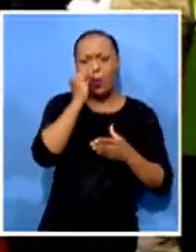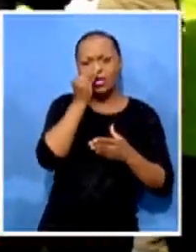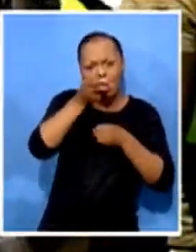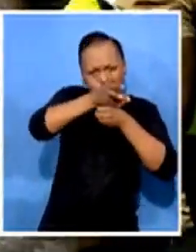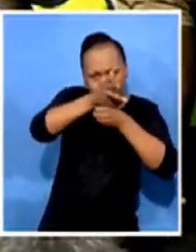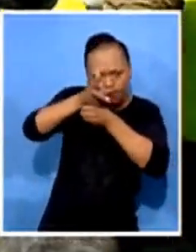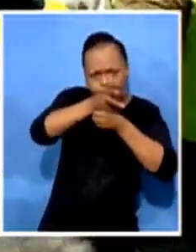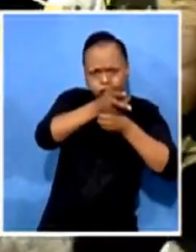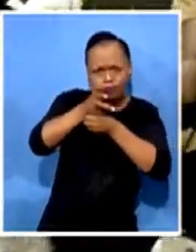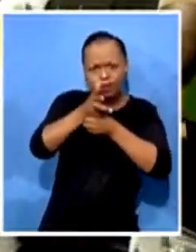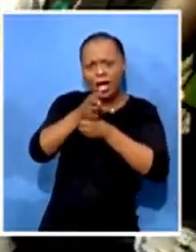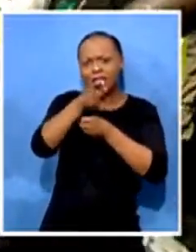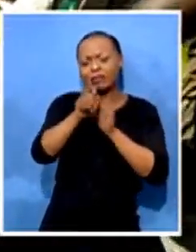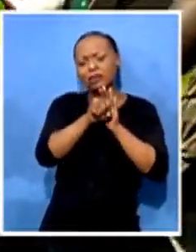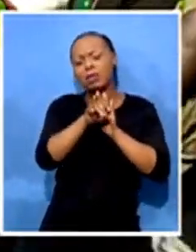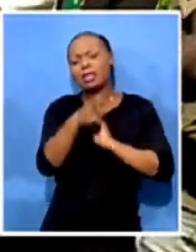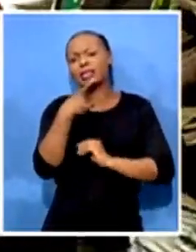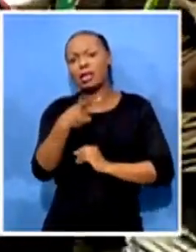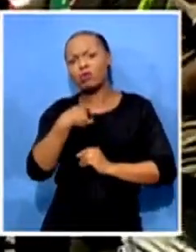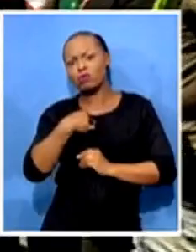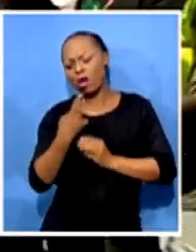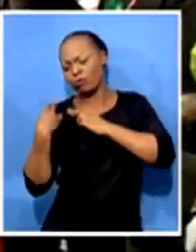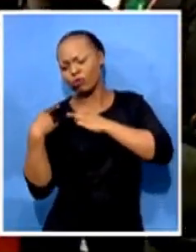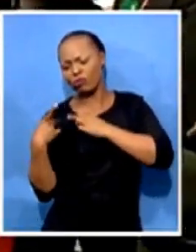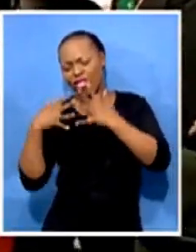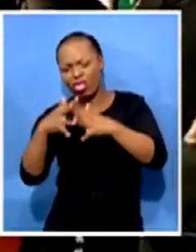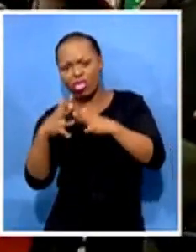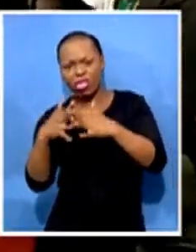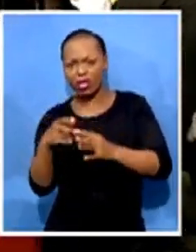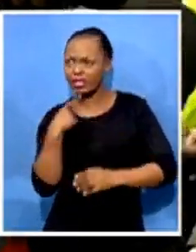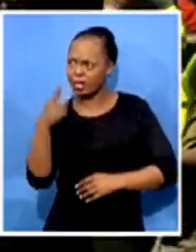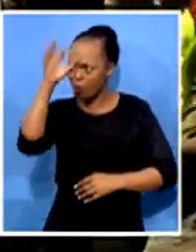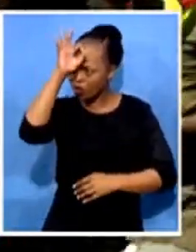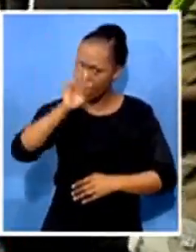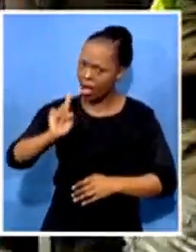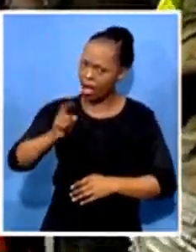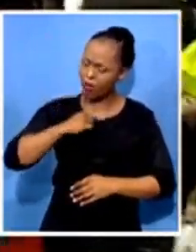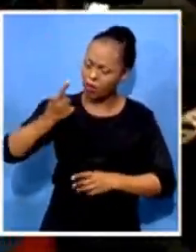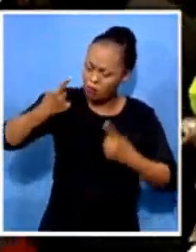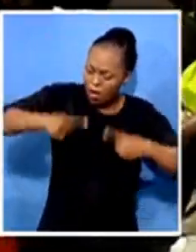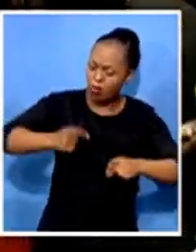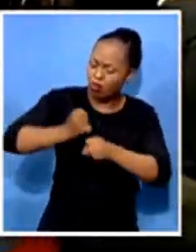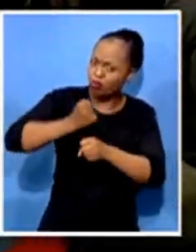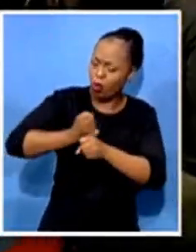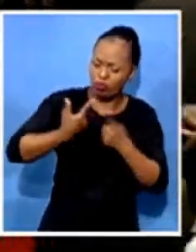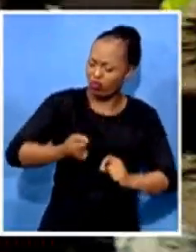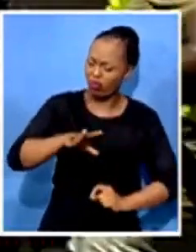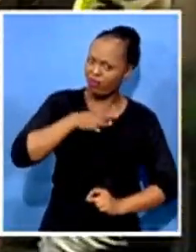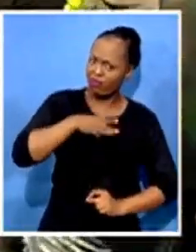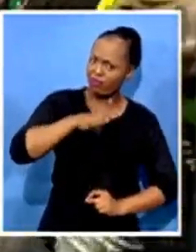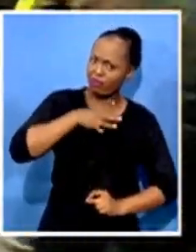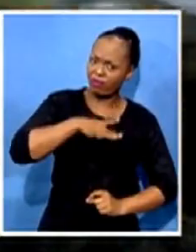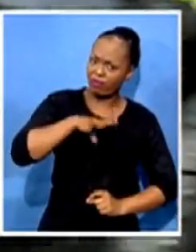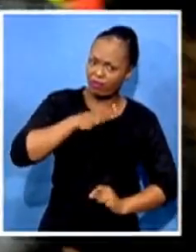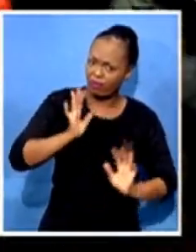the EFF members that we are here on the front lines doing our jobs, reporting on a protest action here, of course. And there are